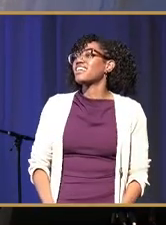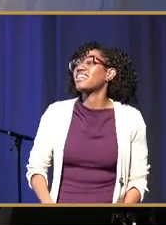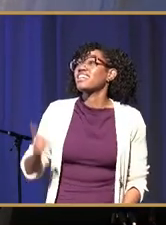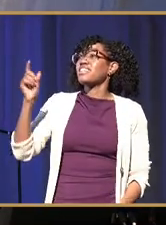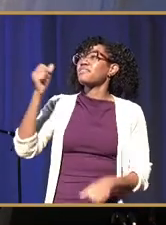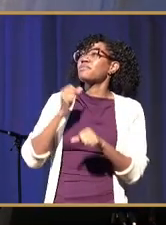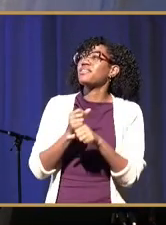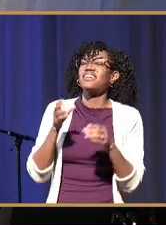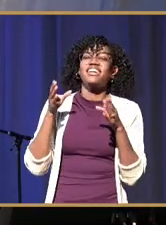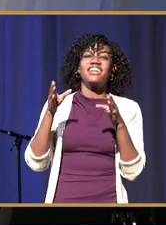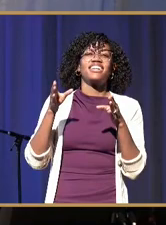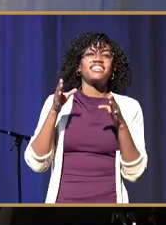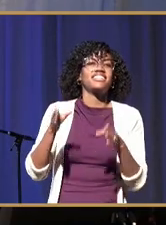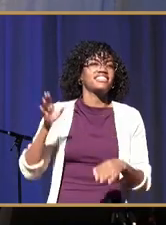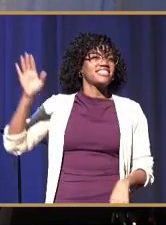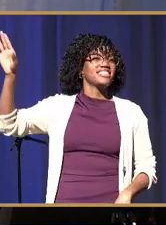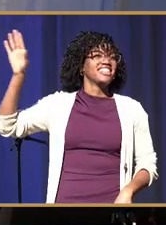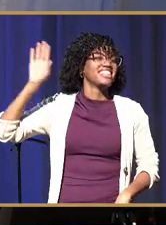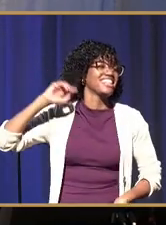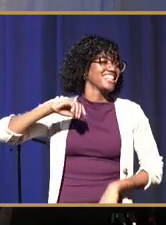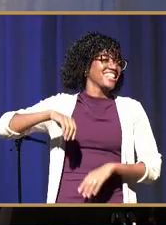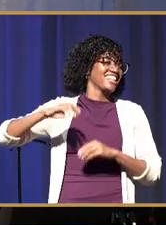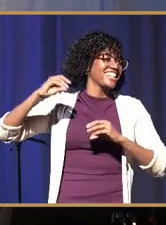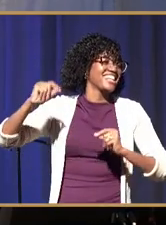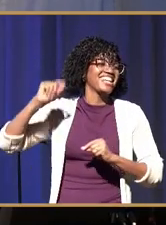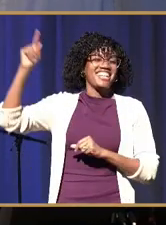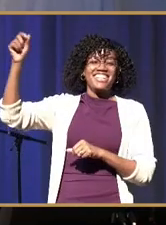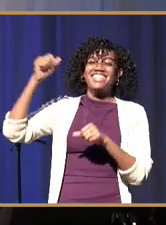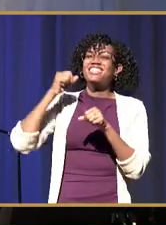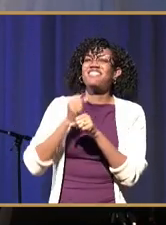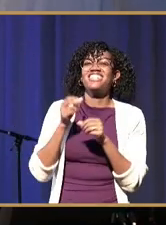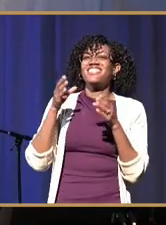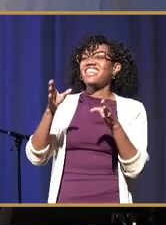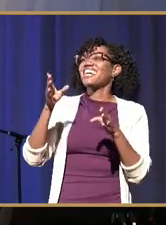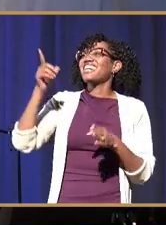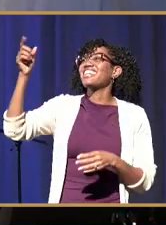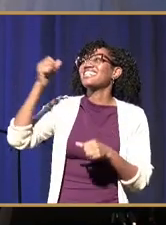made a way, made a way, made a way, made a way.